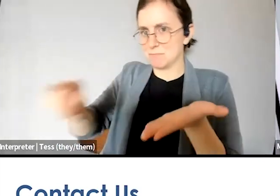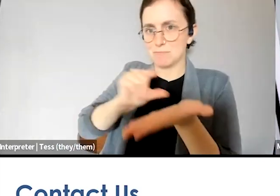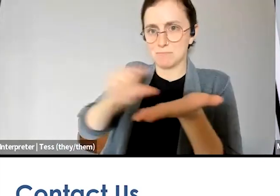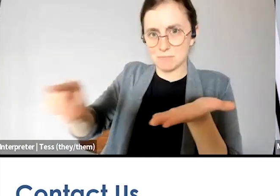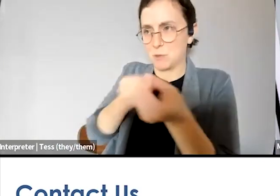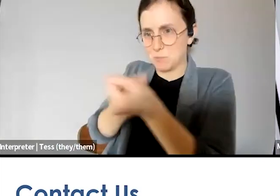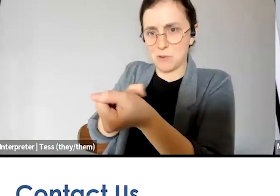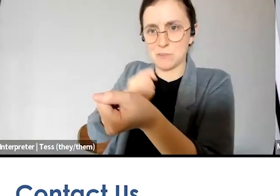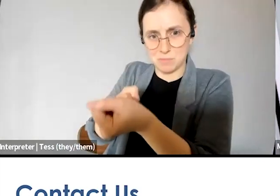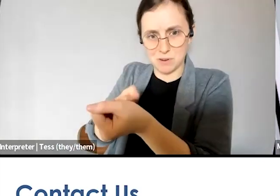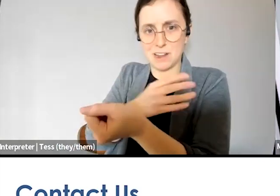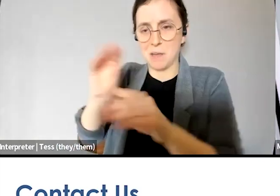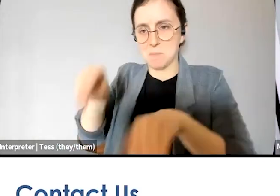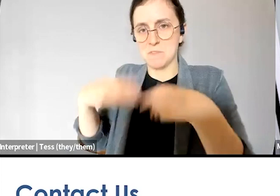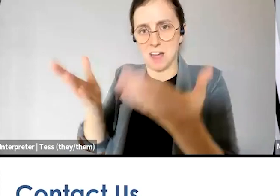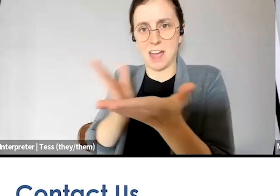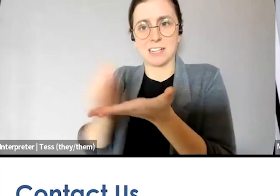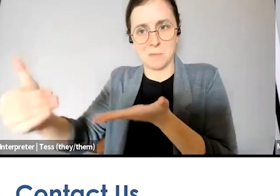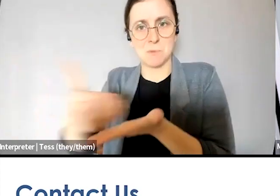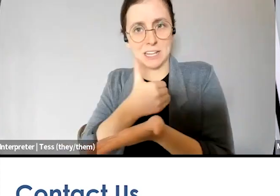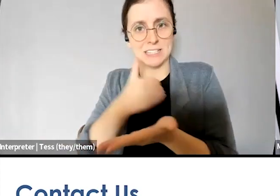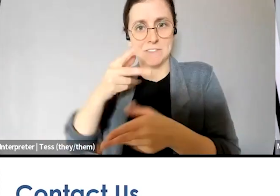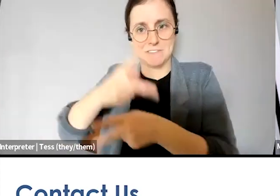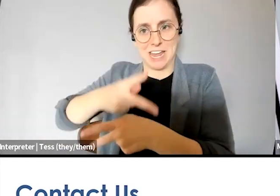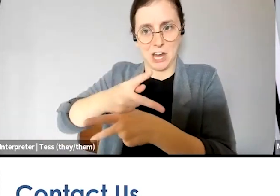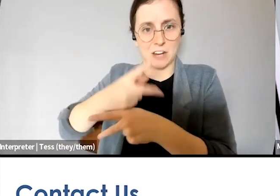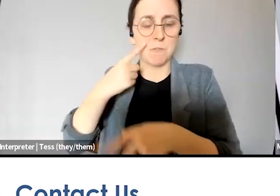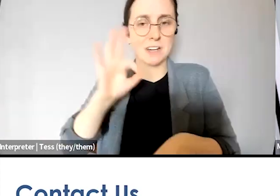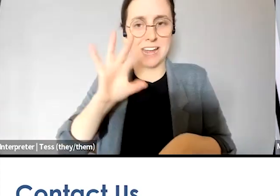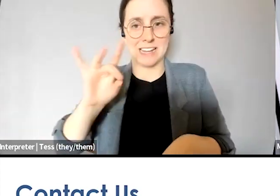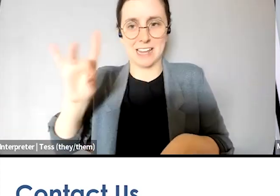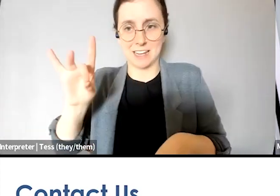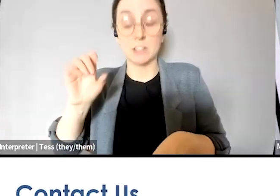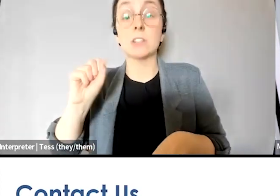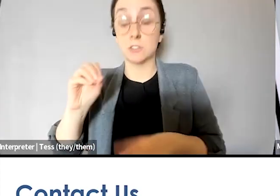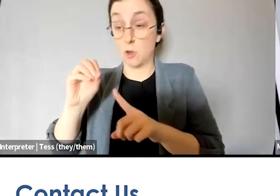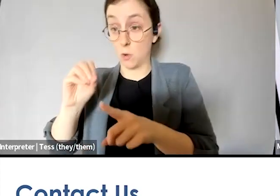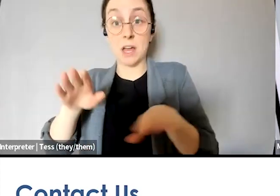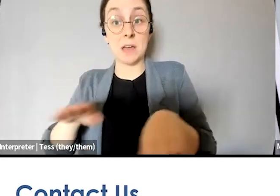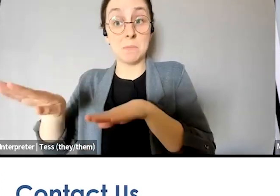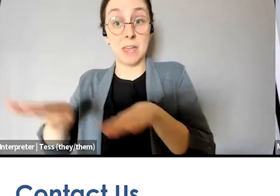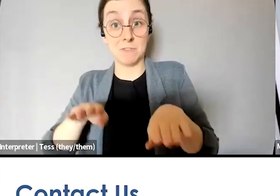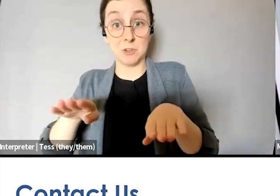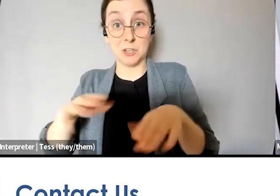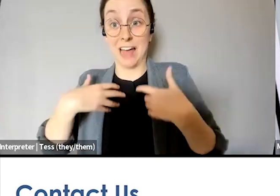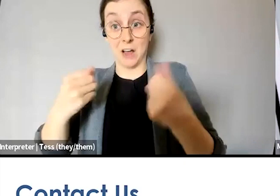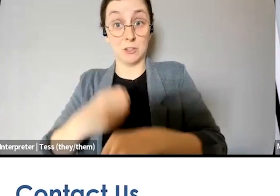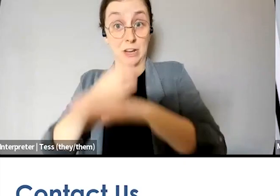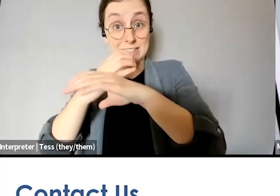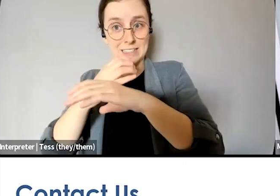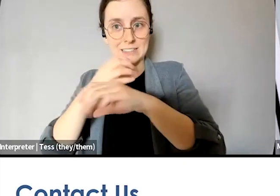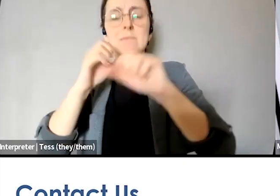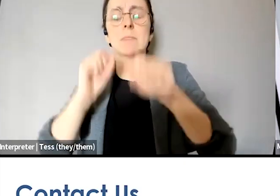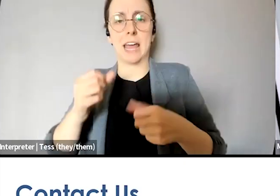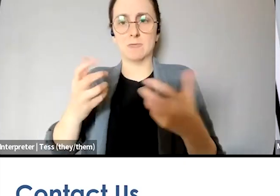care and 988 so that a behavioral health crisis can get a behavioral health response. Thank you.